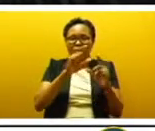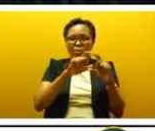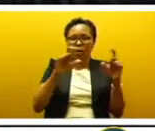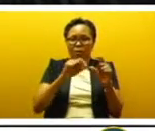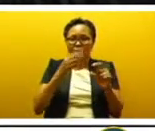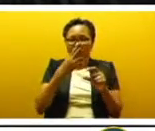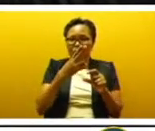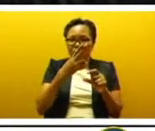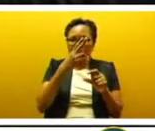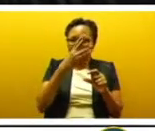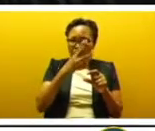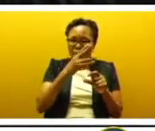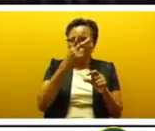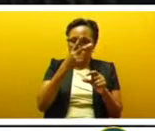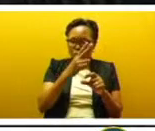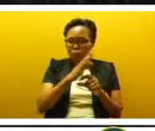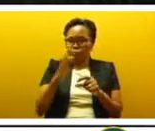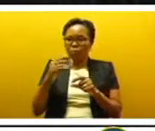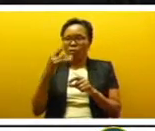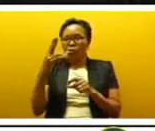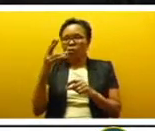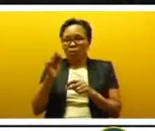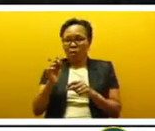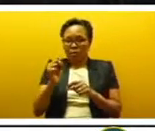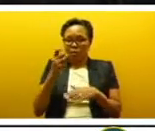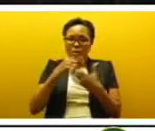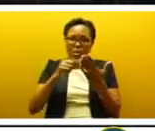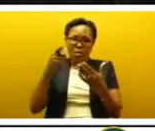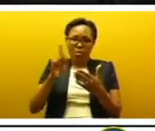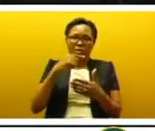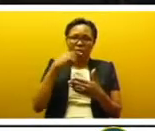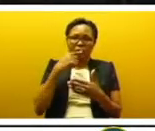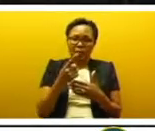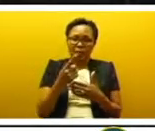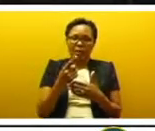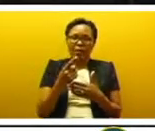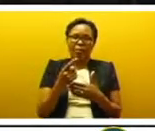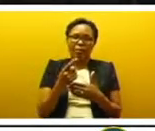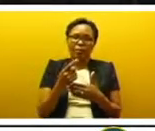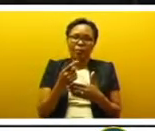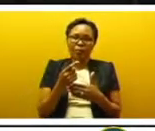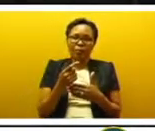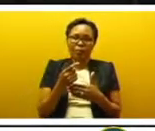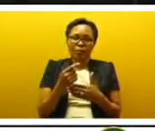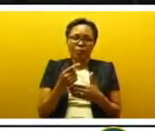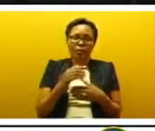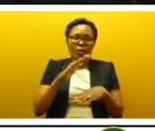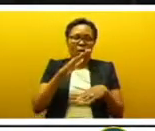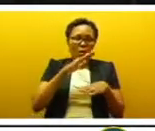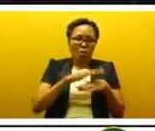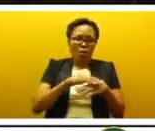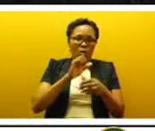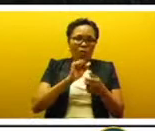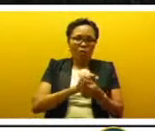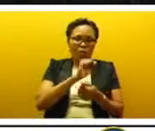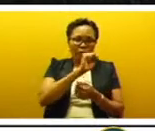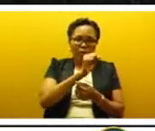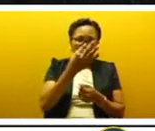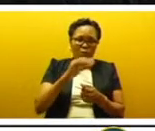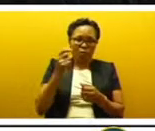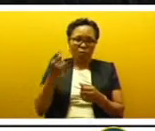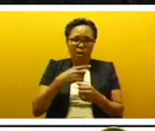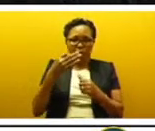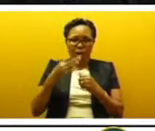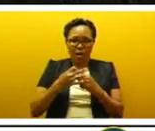45, and what they say that effectively, on the 15th of August, when